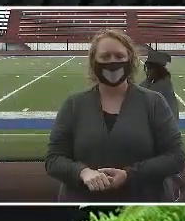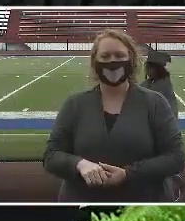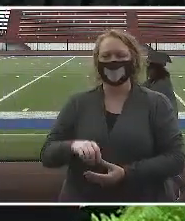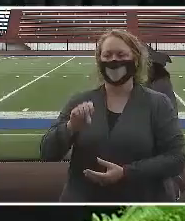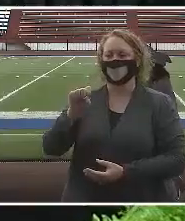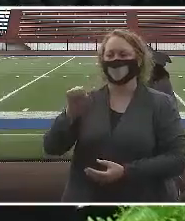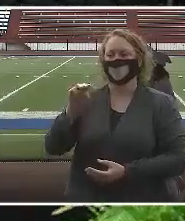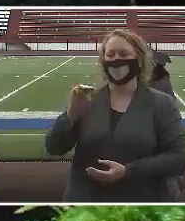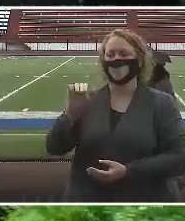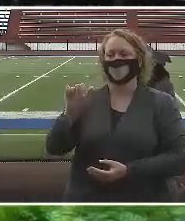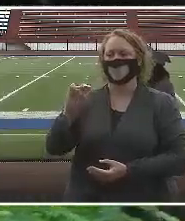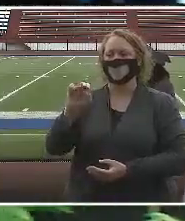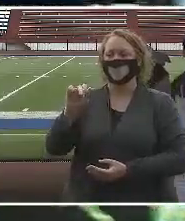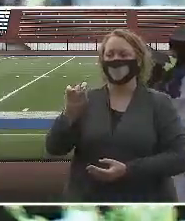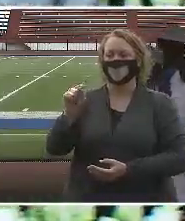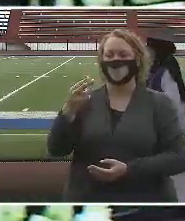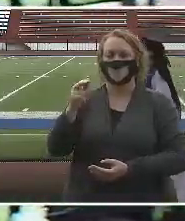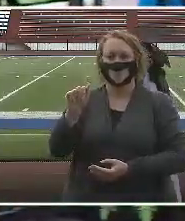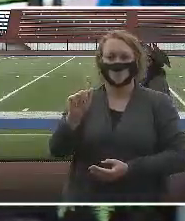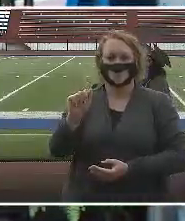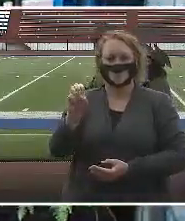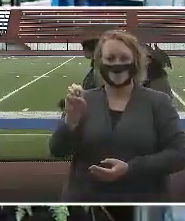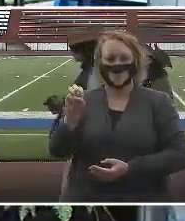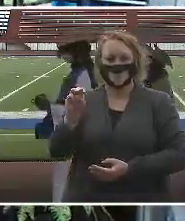Samantha Mora.